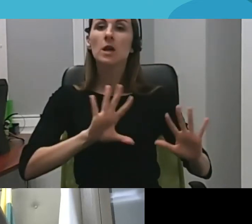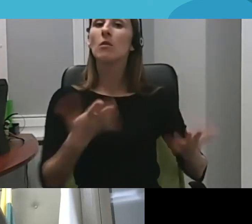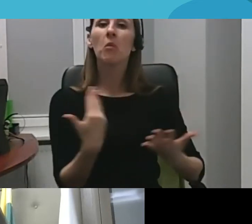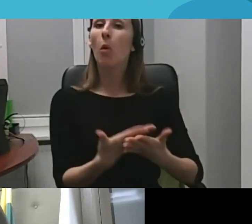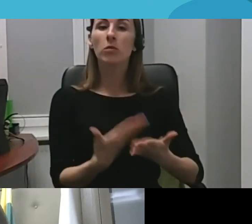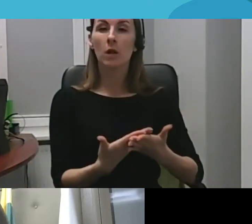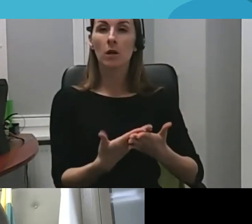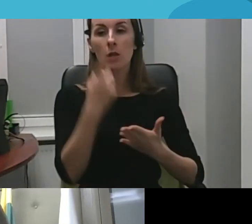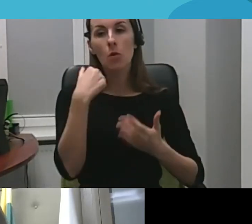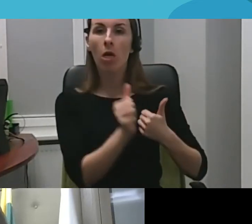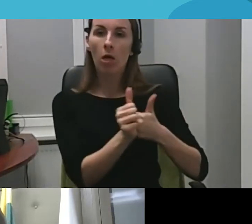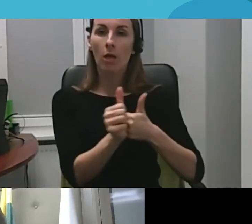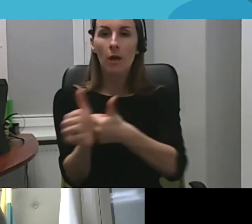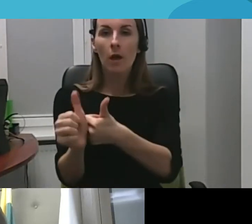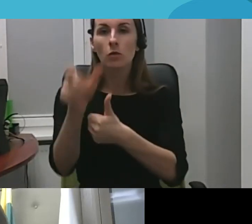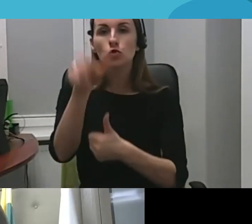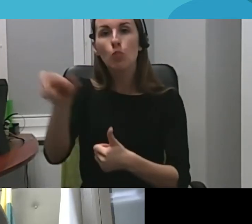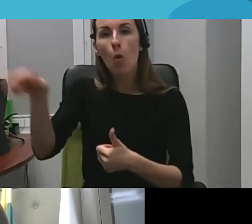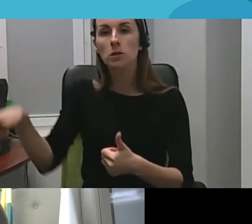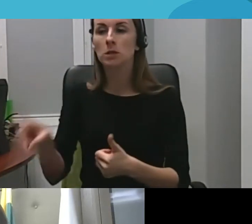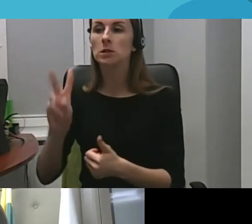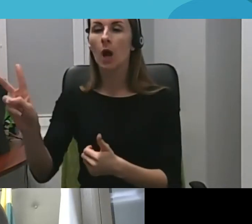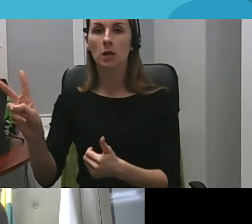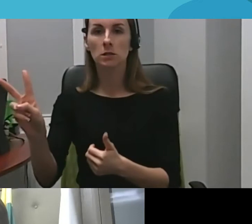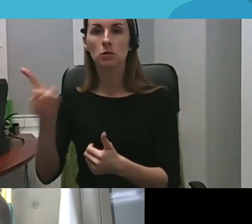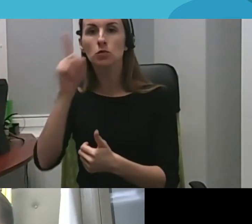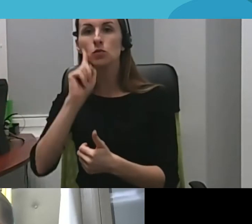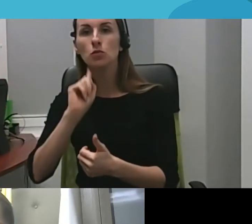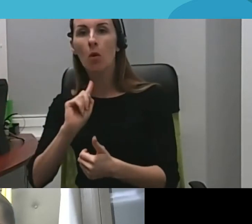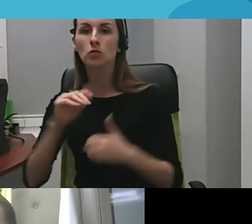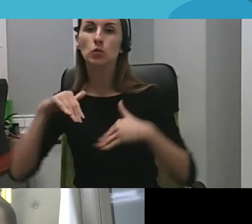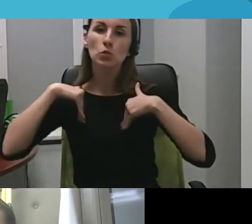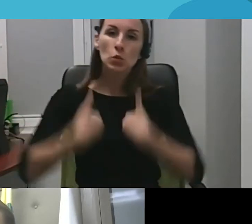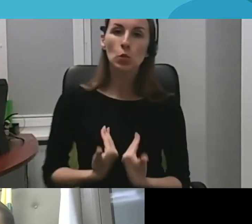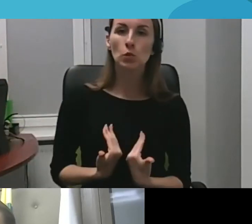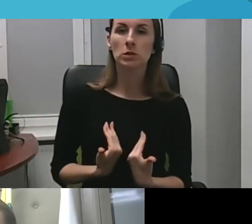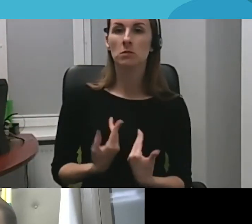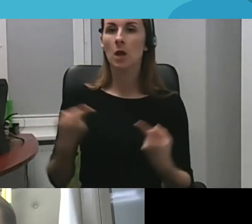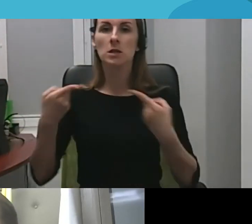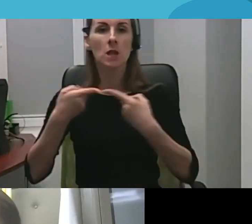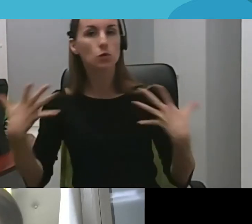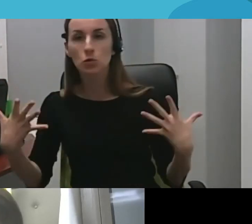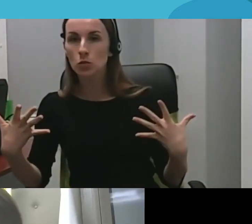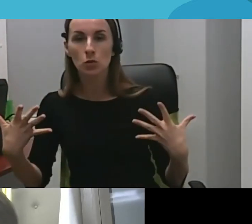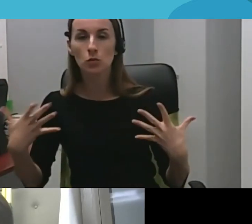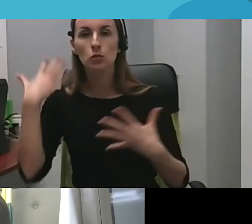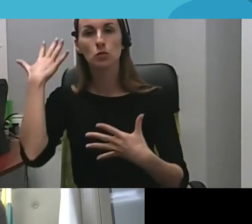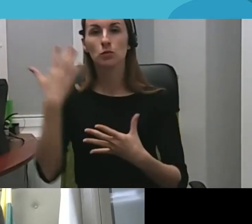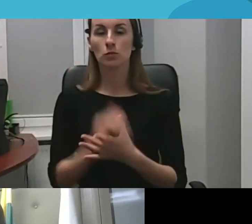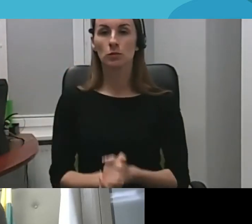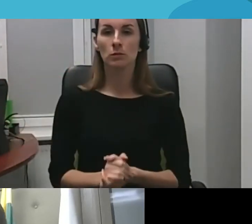simply expressing their disappointment and their disagreement with the behavior